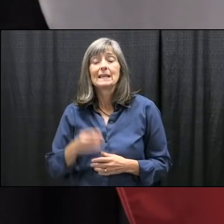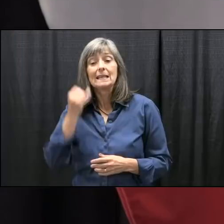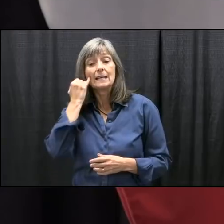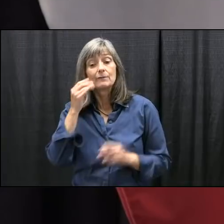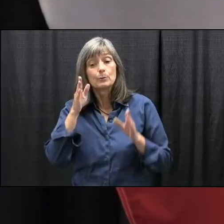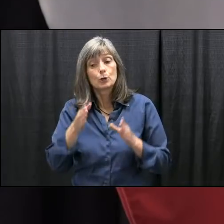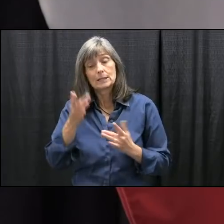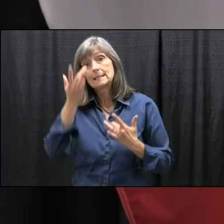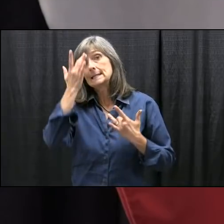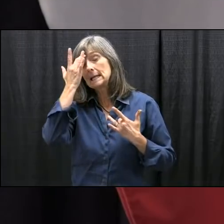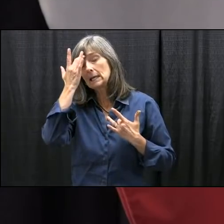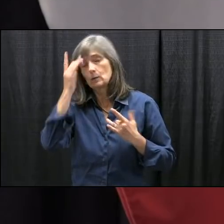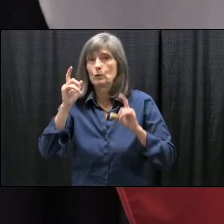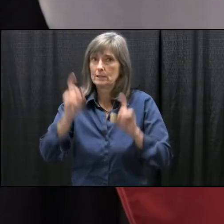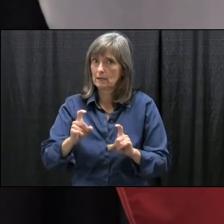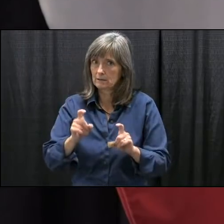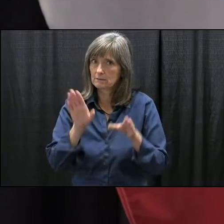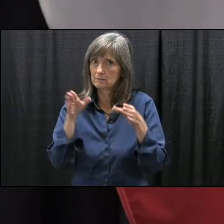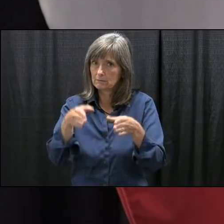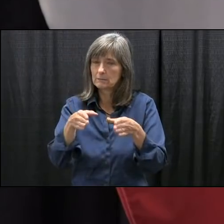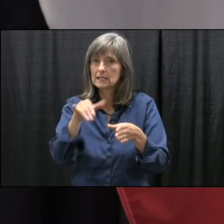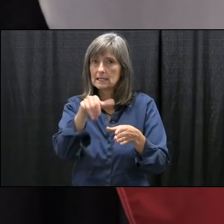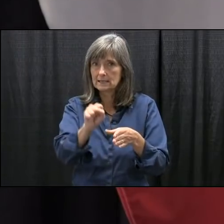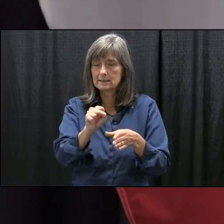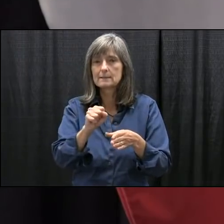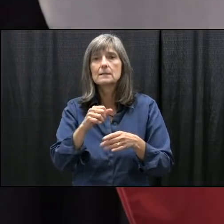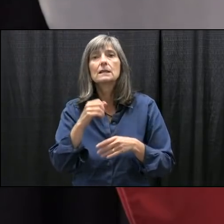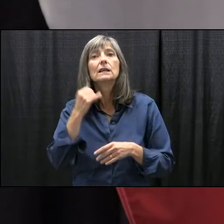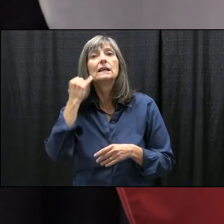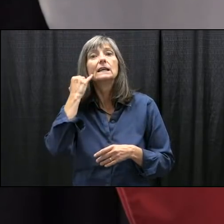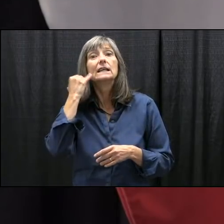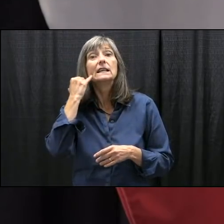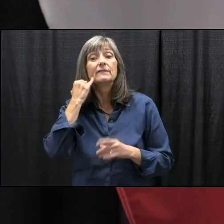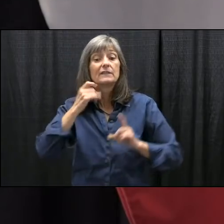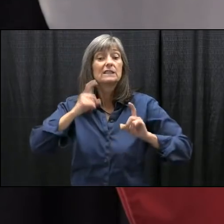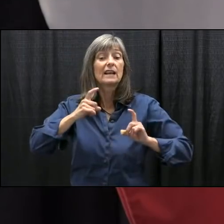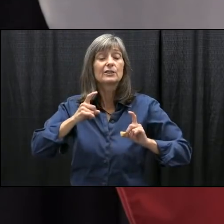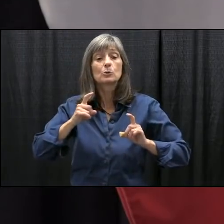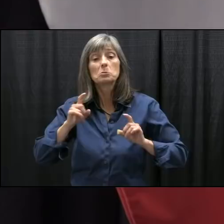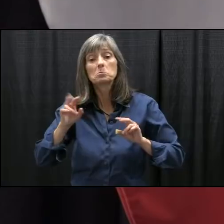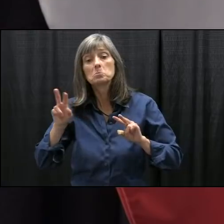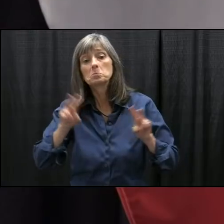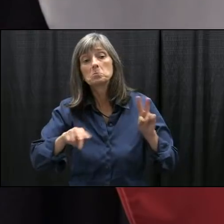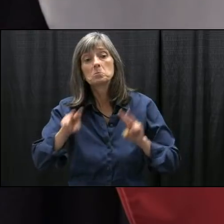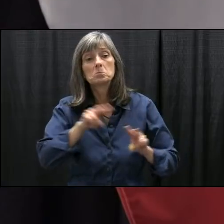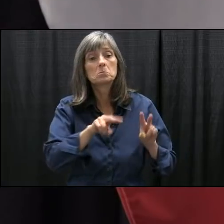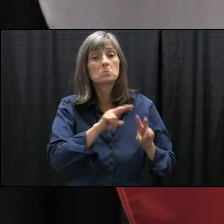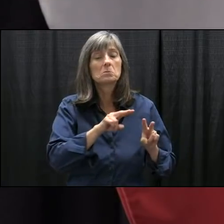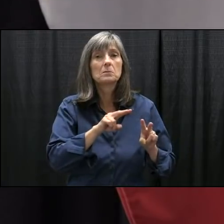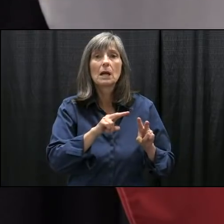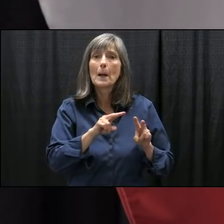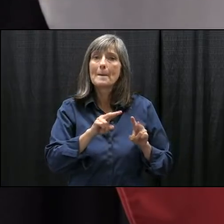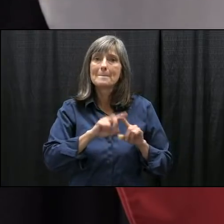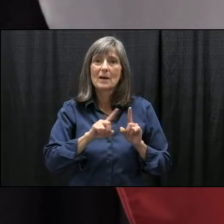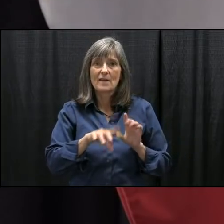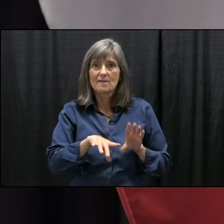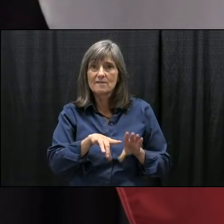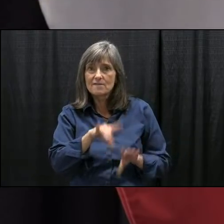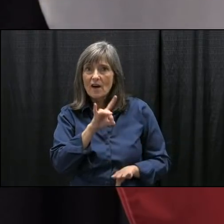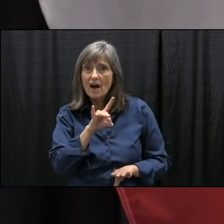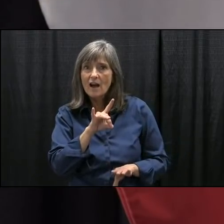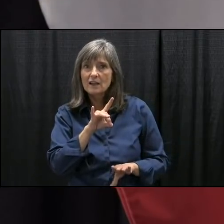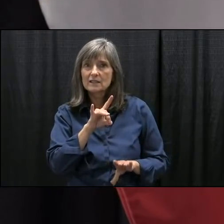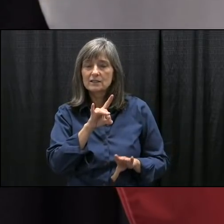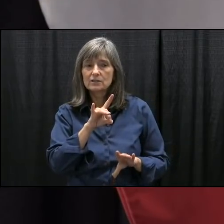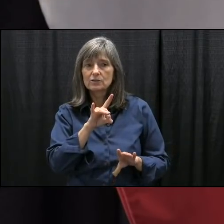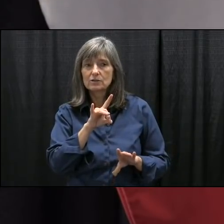people, because we know to even do sort of surveillance with a test, you'd have to test such a large number of people